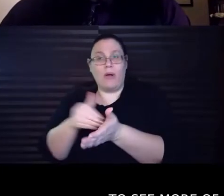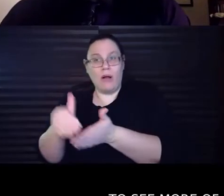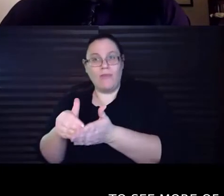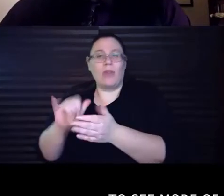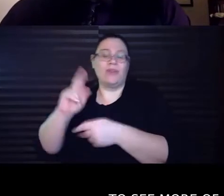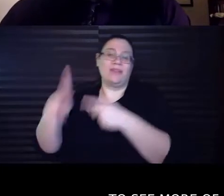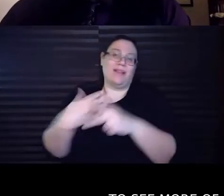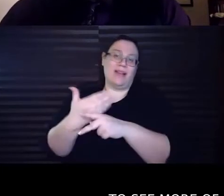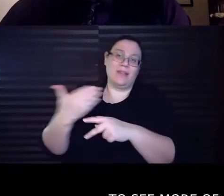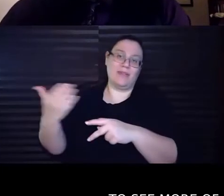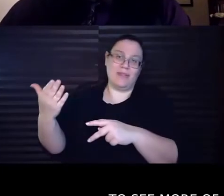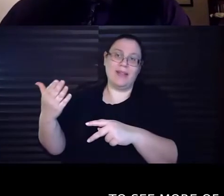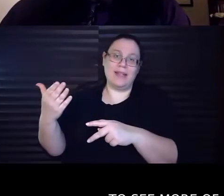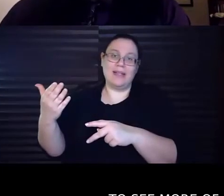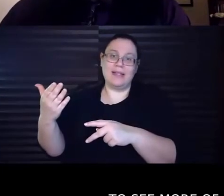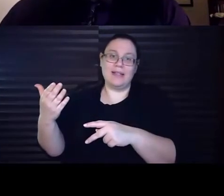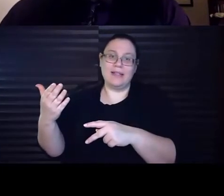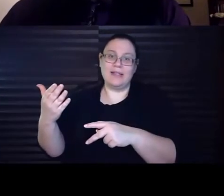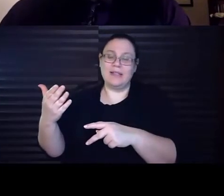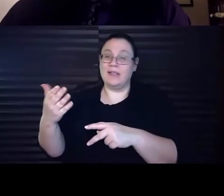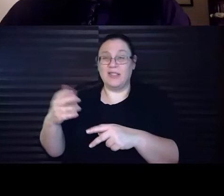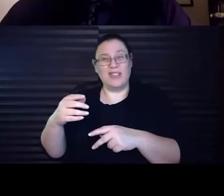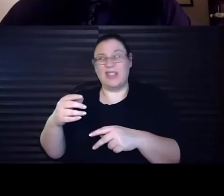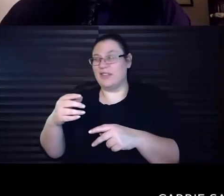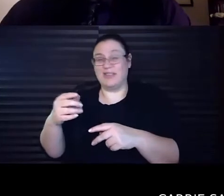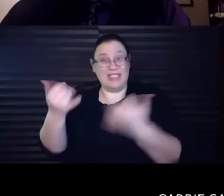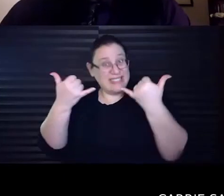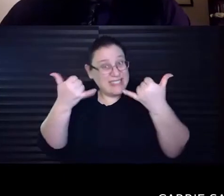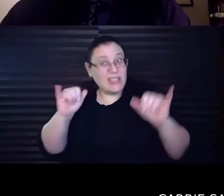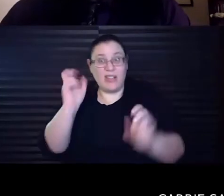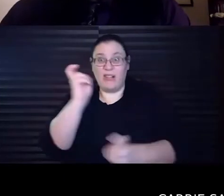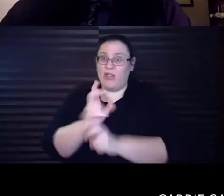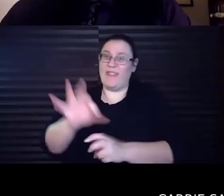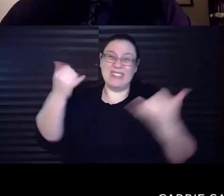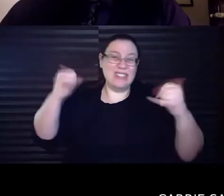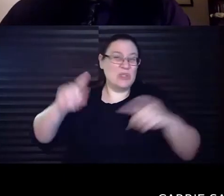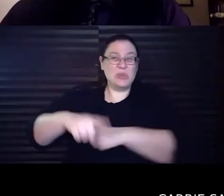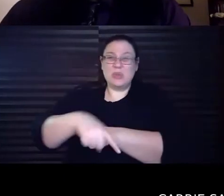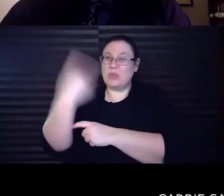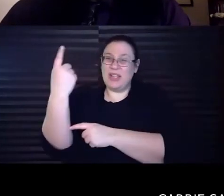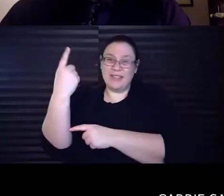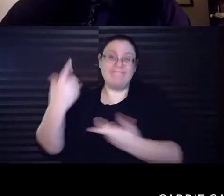things that just are really remain few and far between, as Code of the Freak shows.